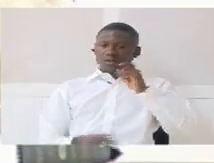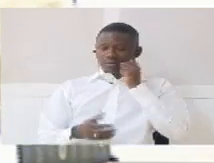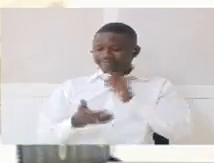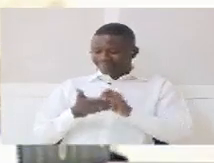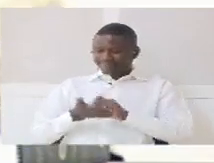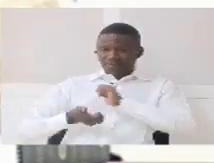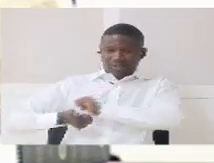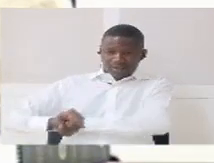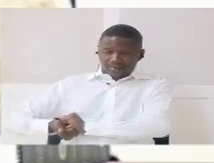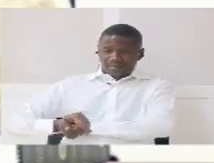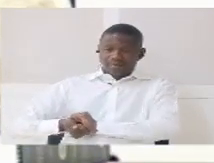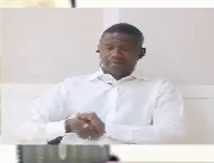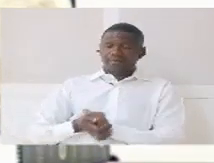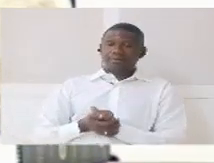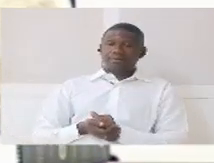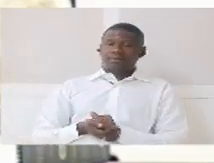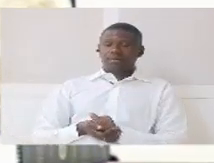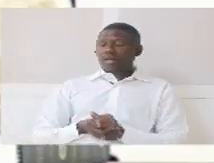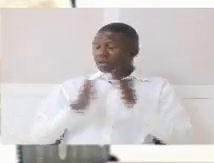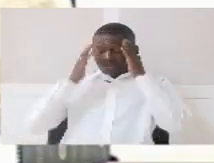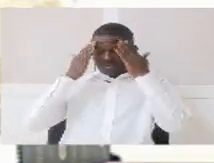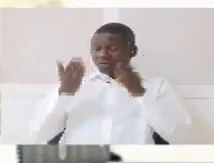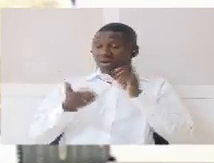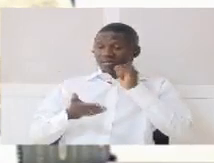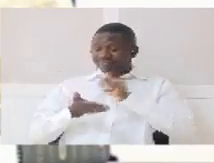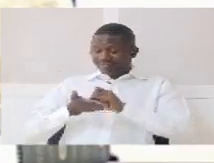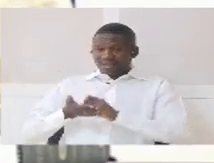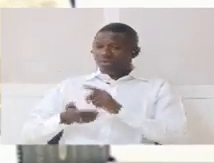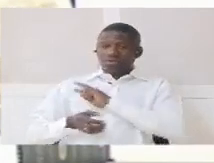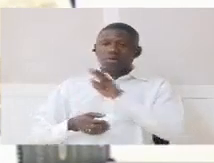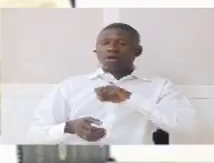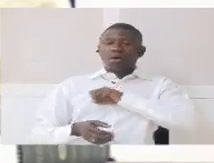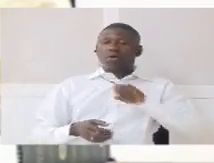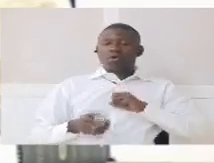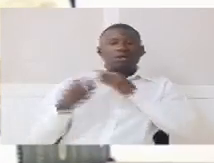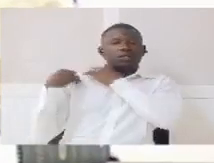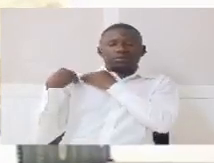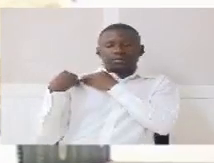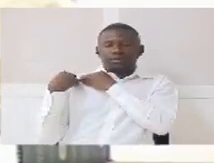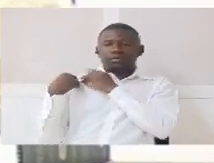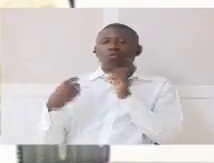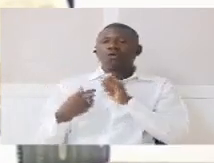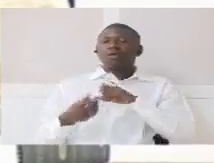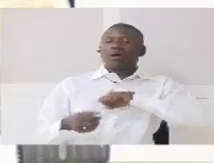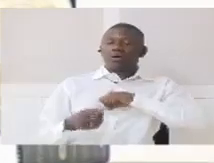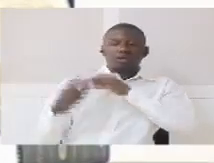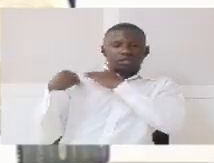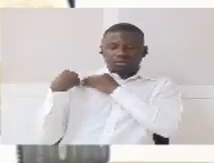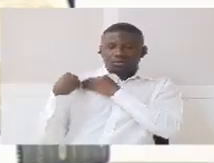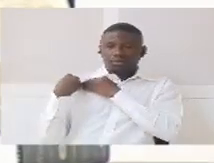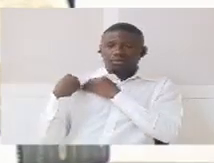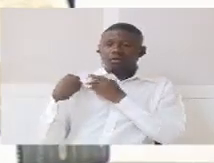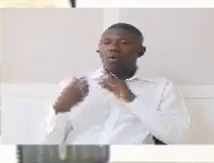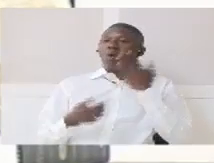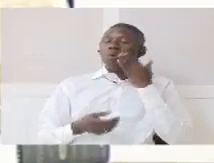ke dollar responsibility. Well, you know, the gazette is not our responsibility. Dollar responsibility. What is our responsibility? Names water interior. When